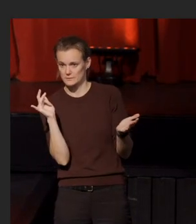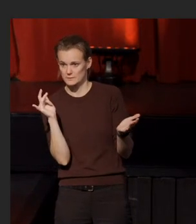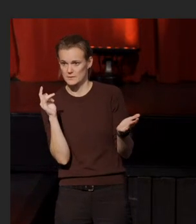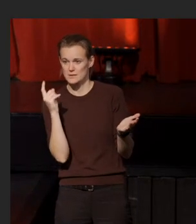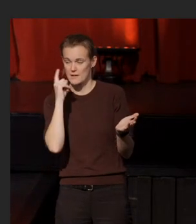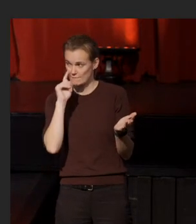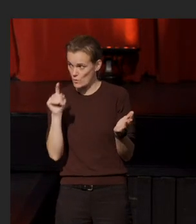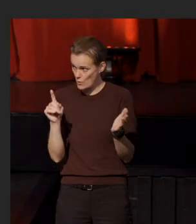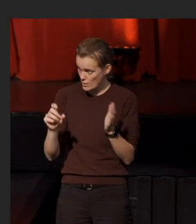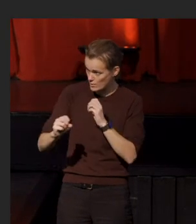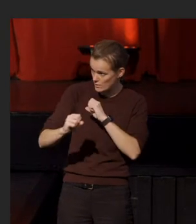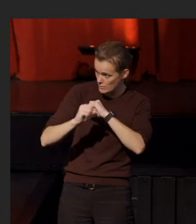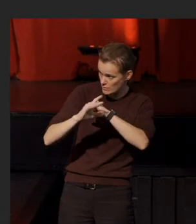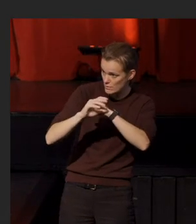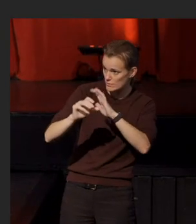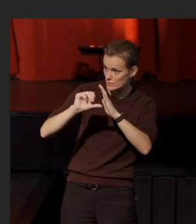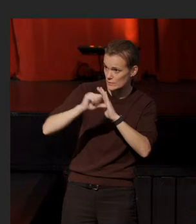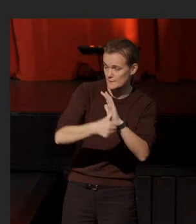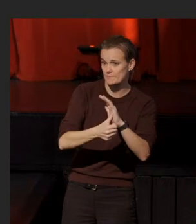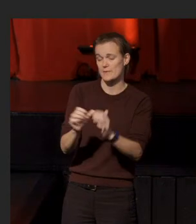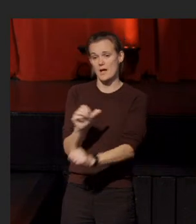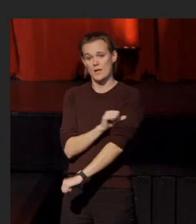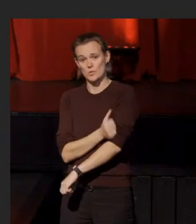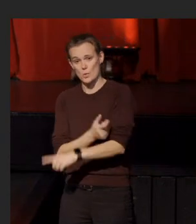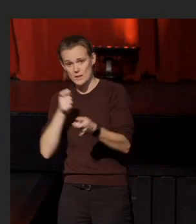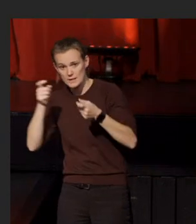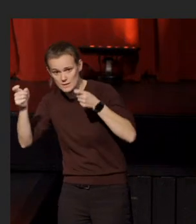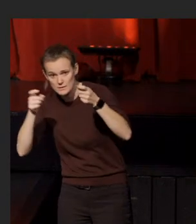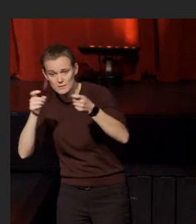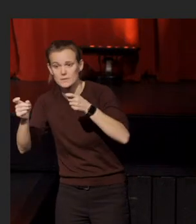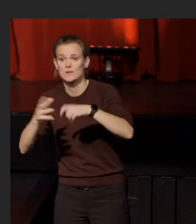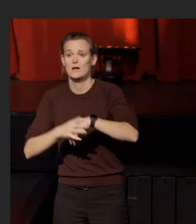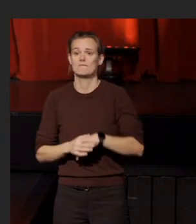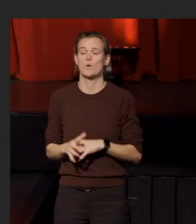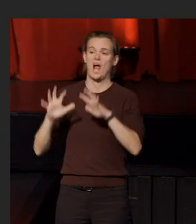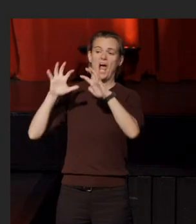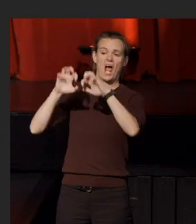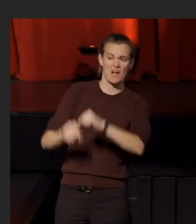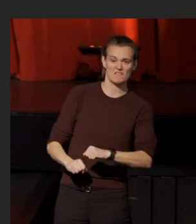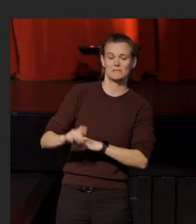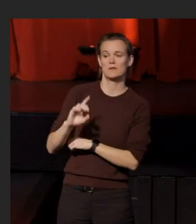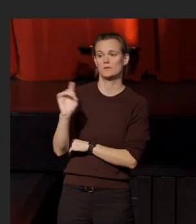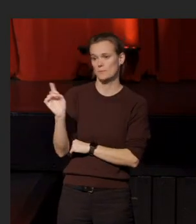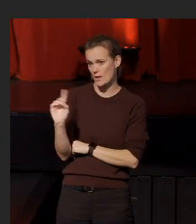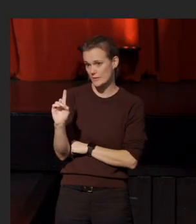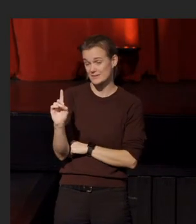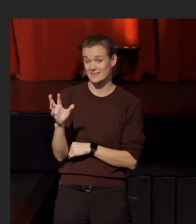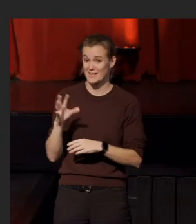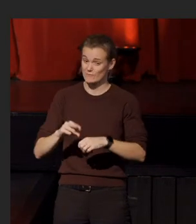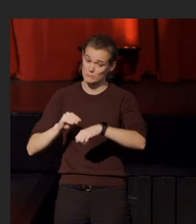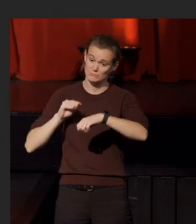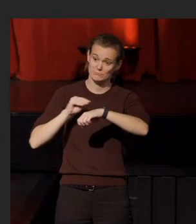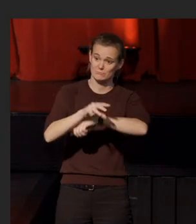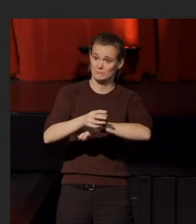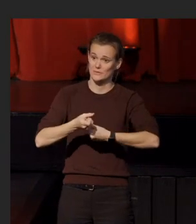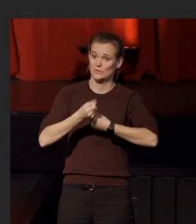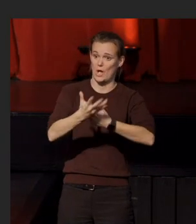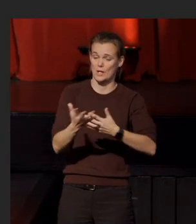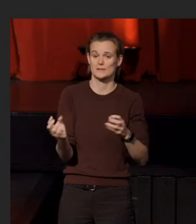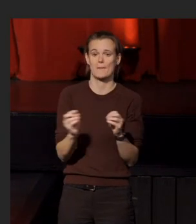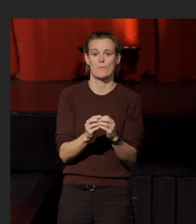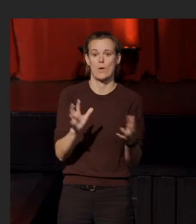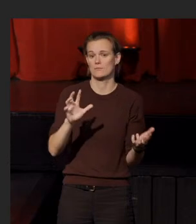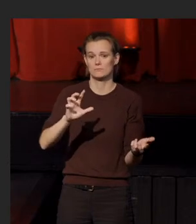further authoritarianism, to undermine democracy, and essentially cause chaos. And right now,